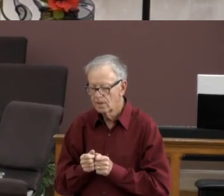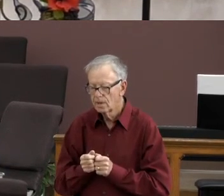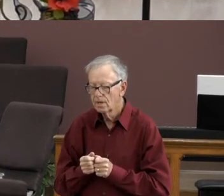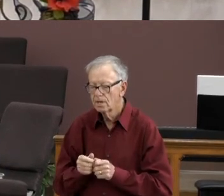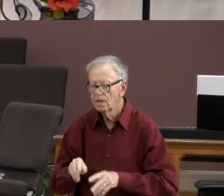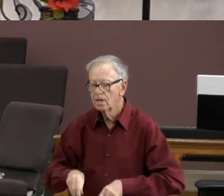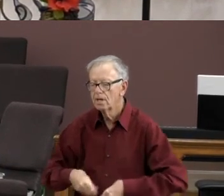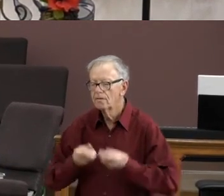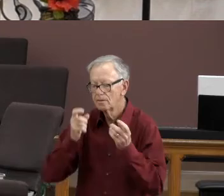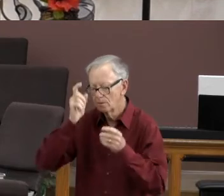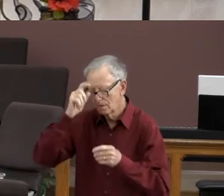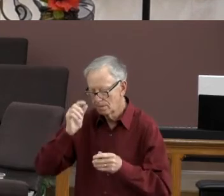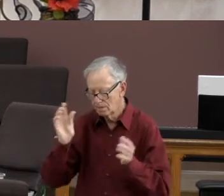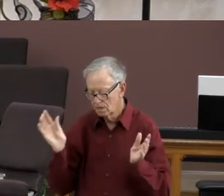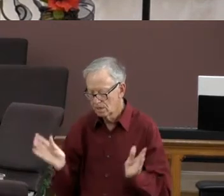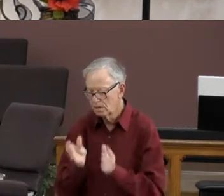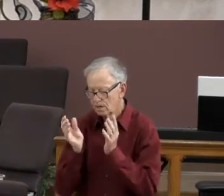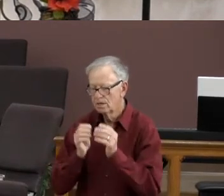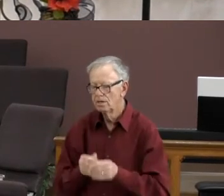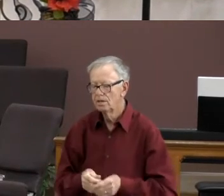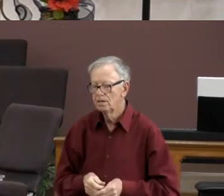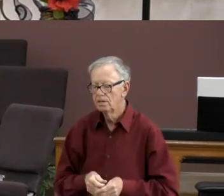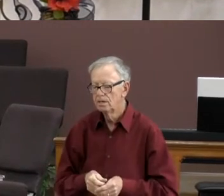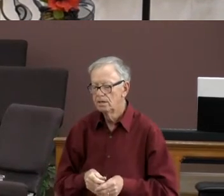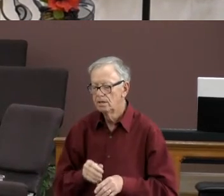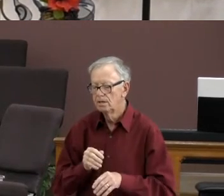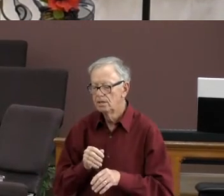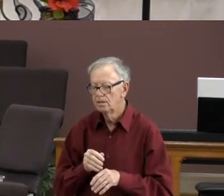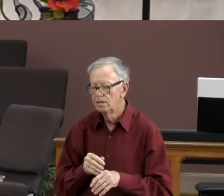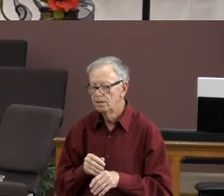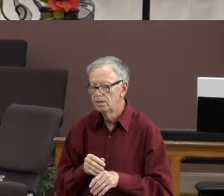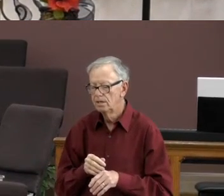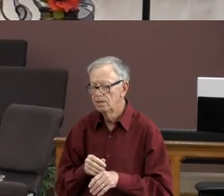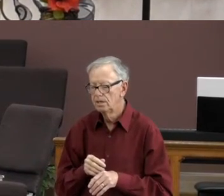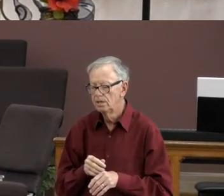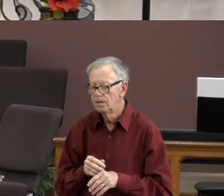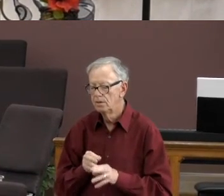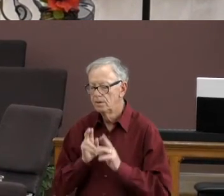Give them the wisdom and the courage to act upon that.